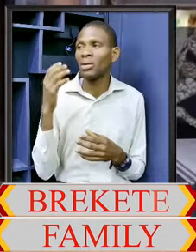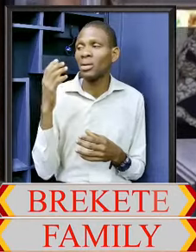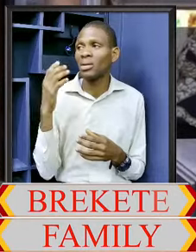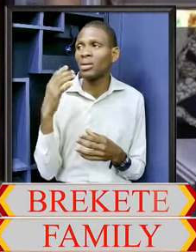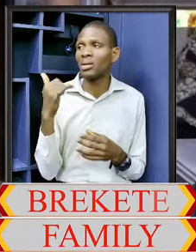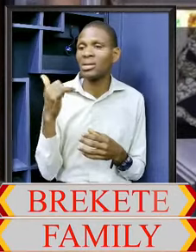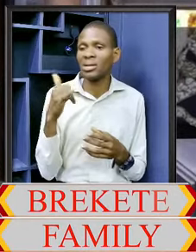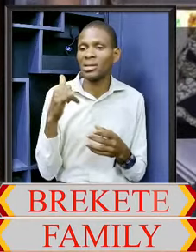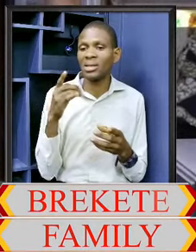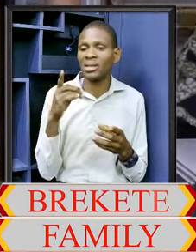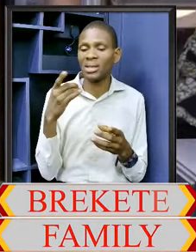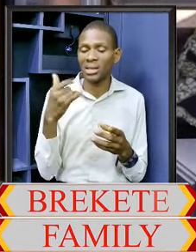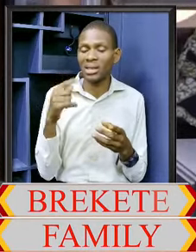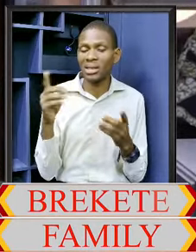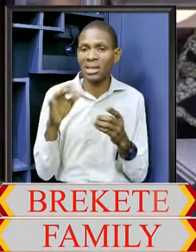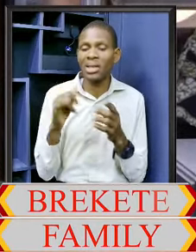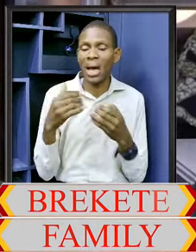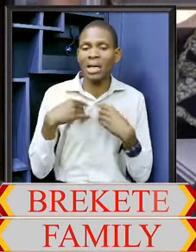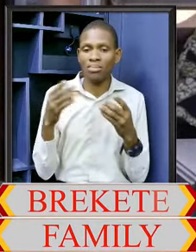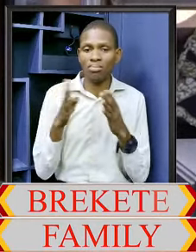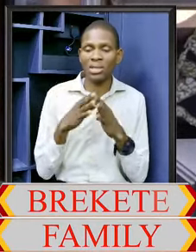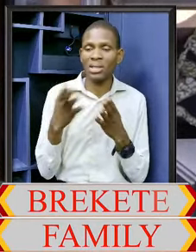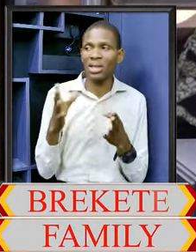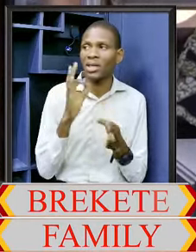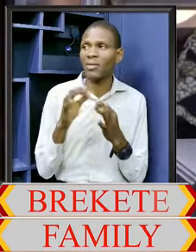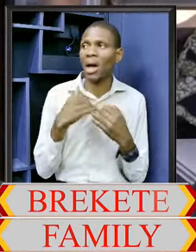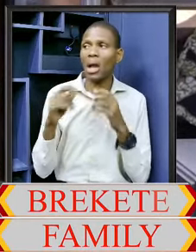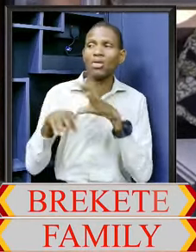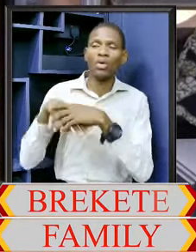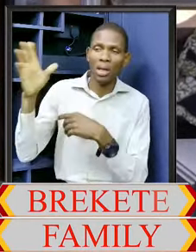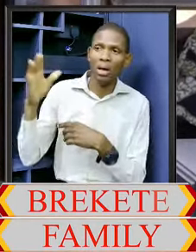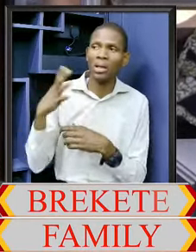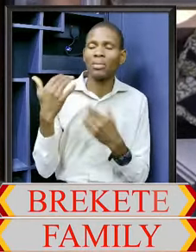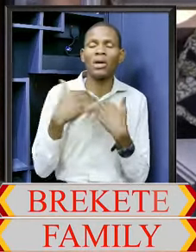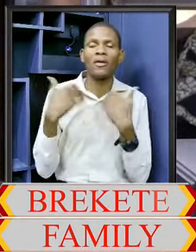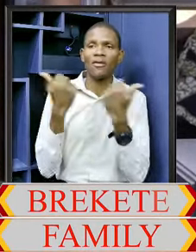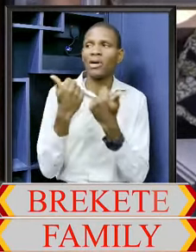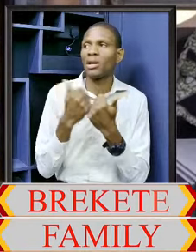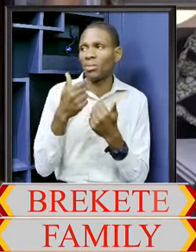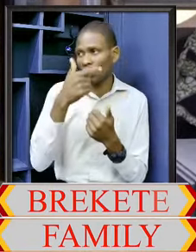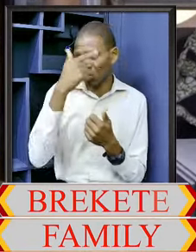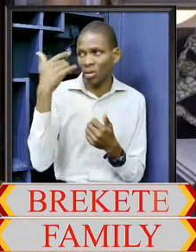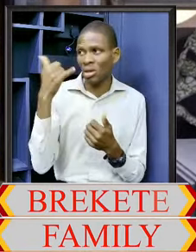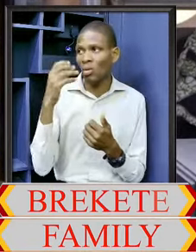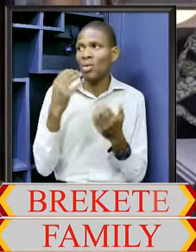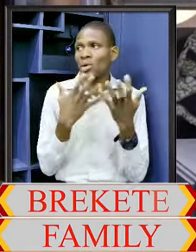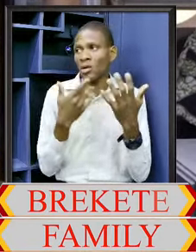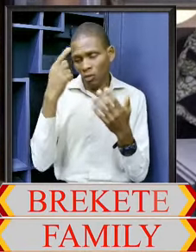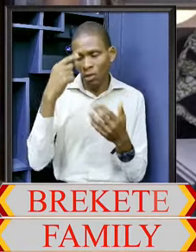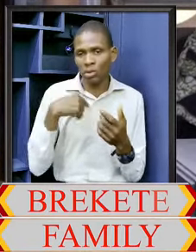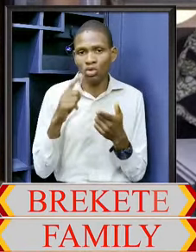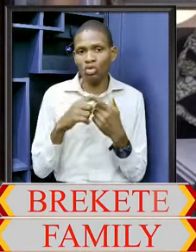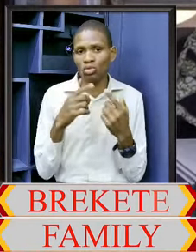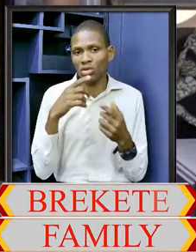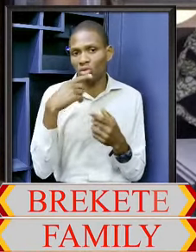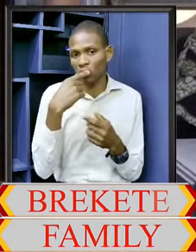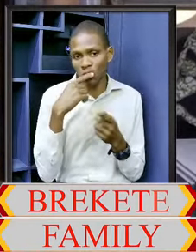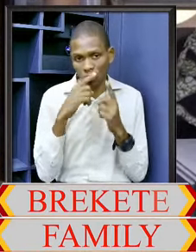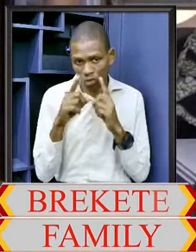day they had that meeting here, if I had gone out, there would be a clash. Because they are waiting for me to make a